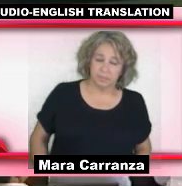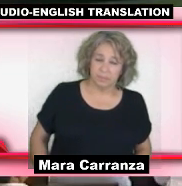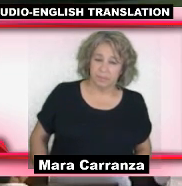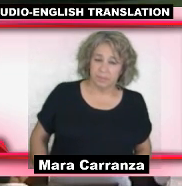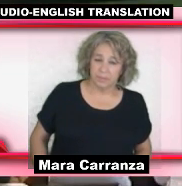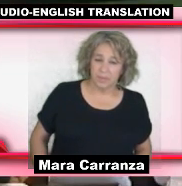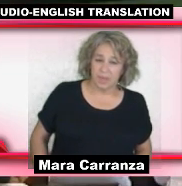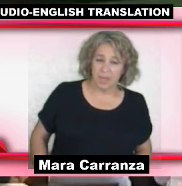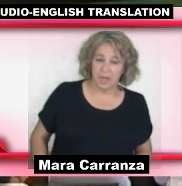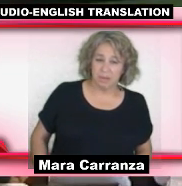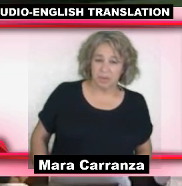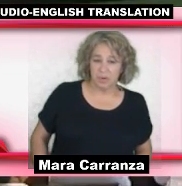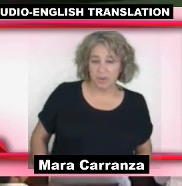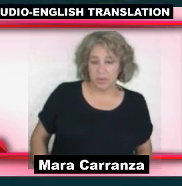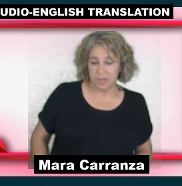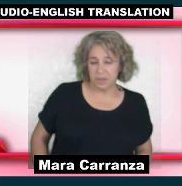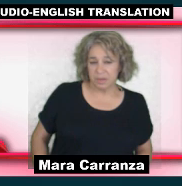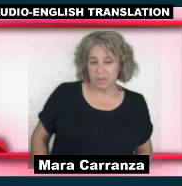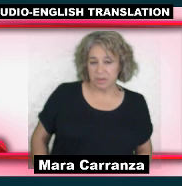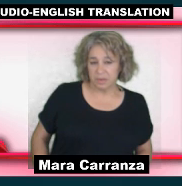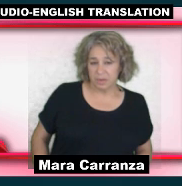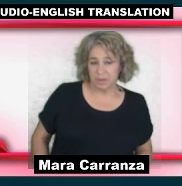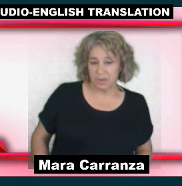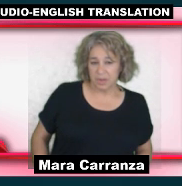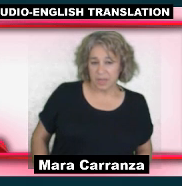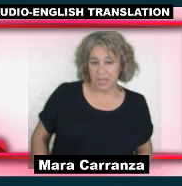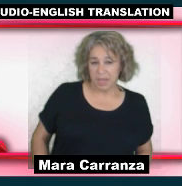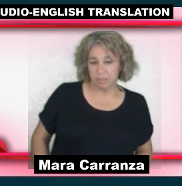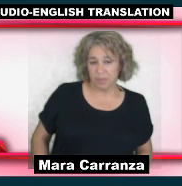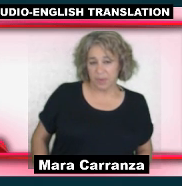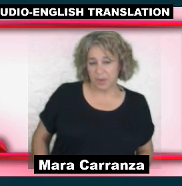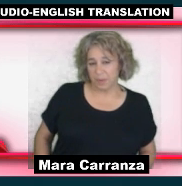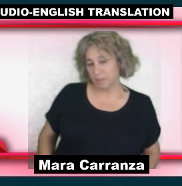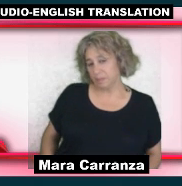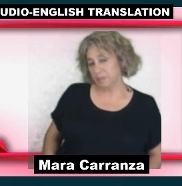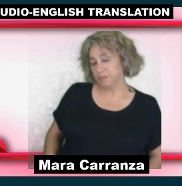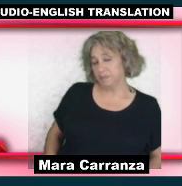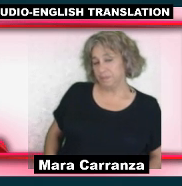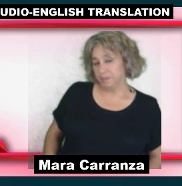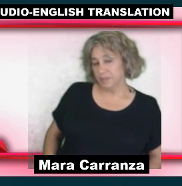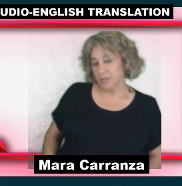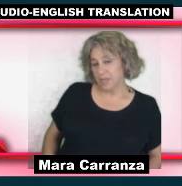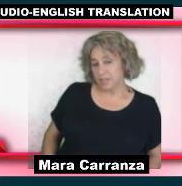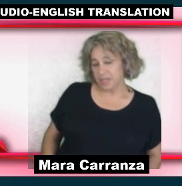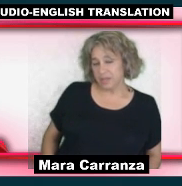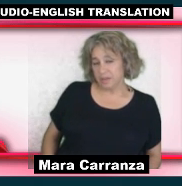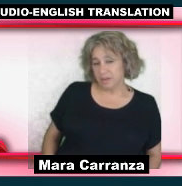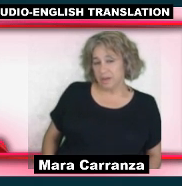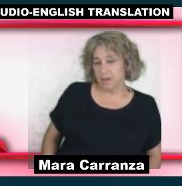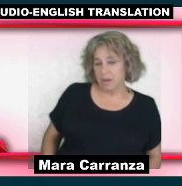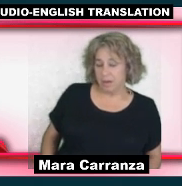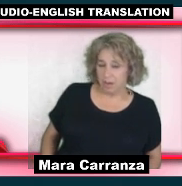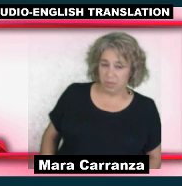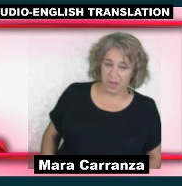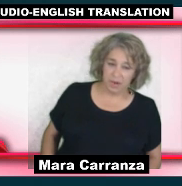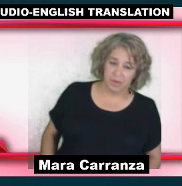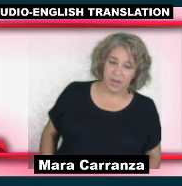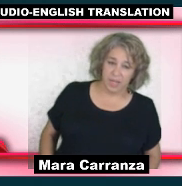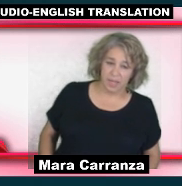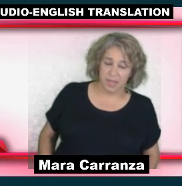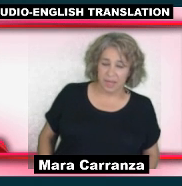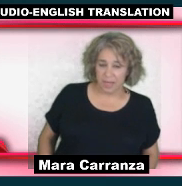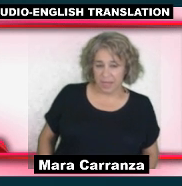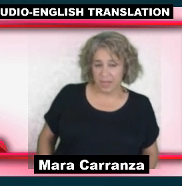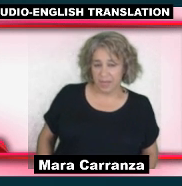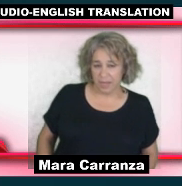a estar and I'm going este, to keep señalando, reiterando